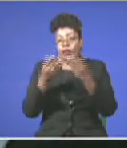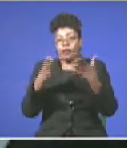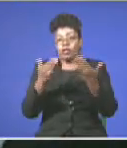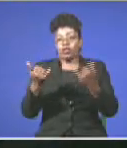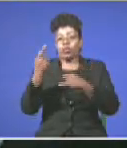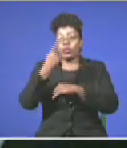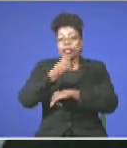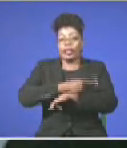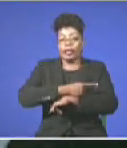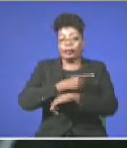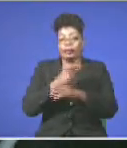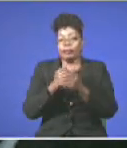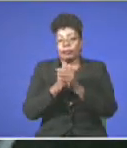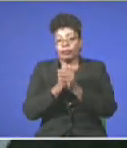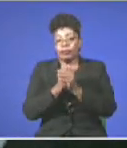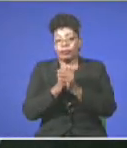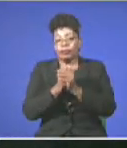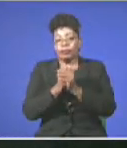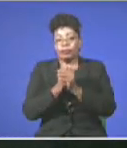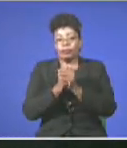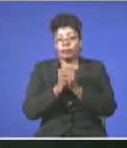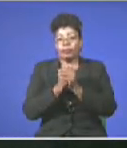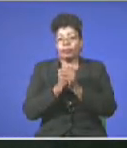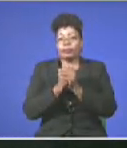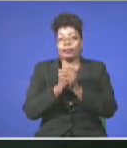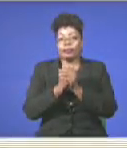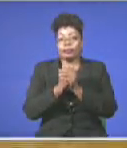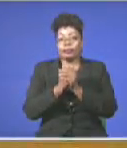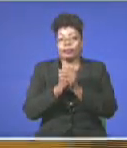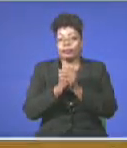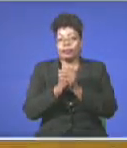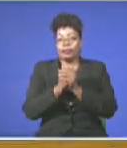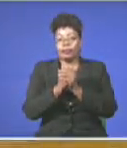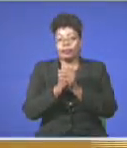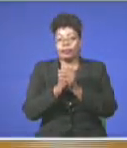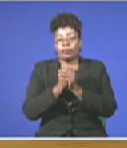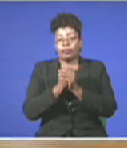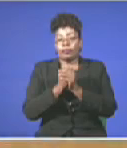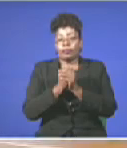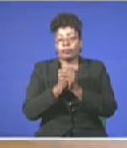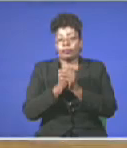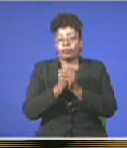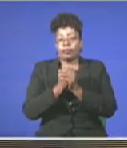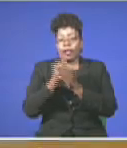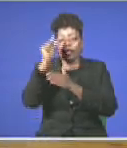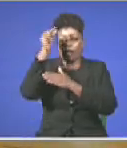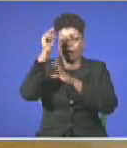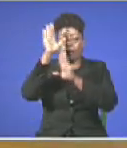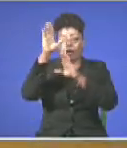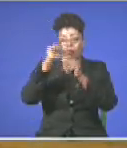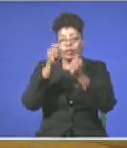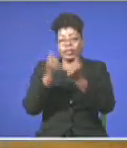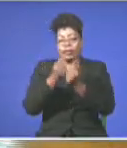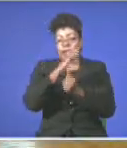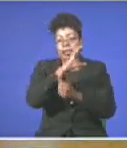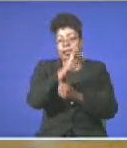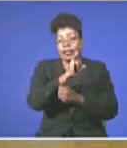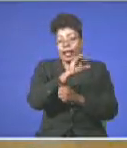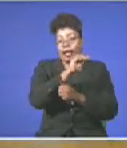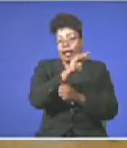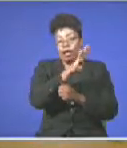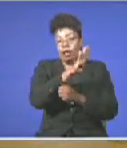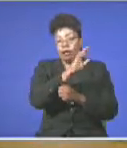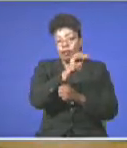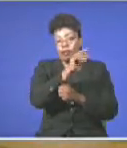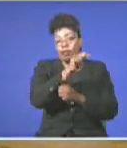today. For ZNS Total Sports, I'm Amajal Knowles. From the Government League basketball season, the Cybots are in danger of